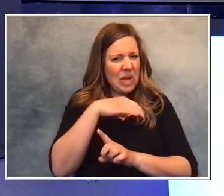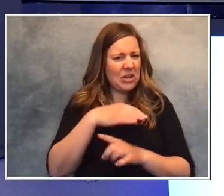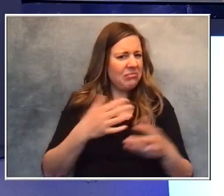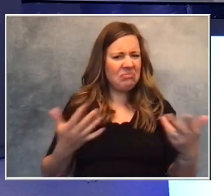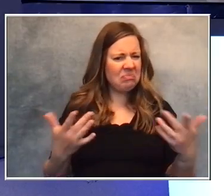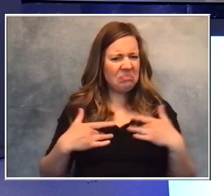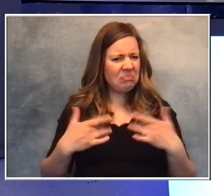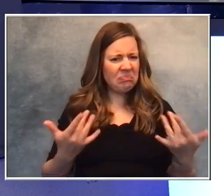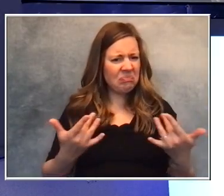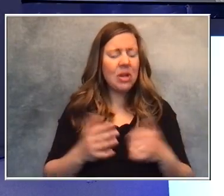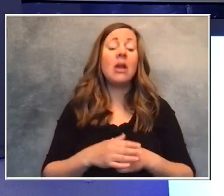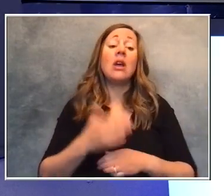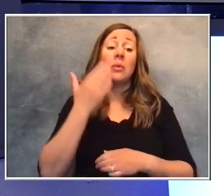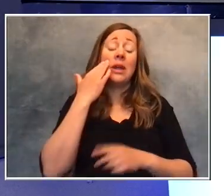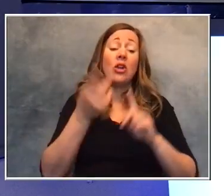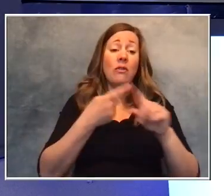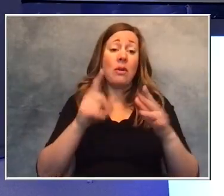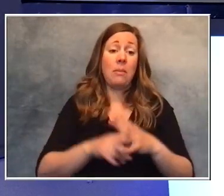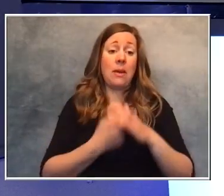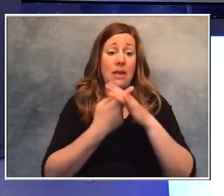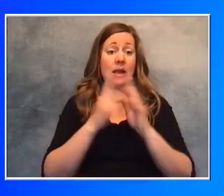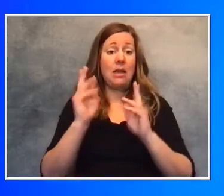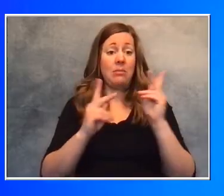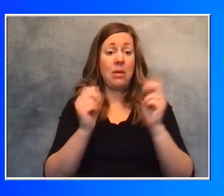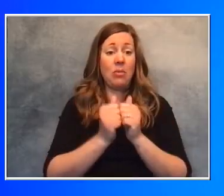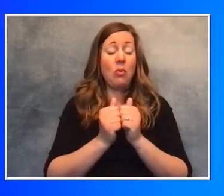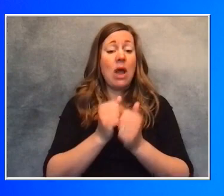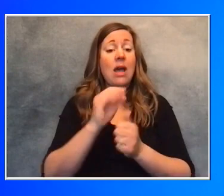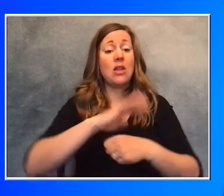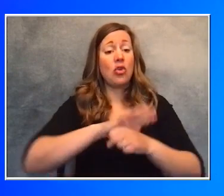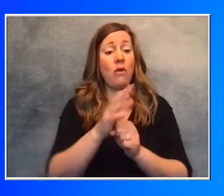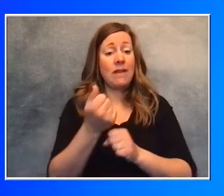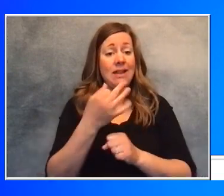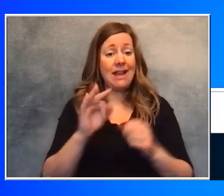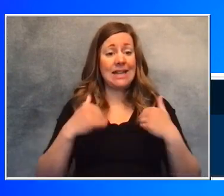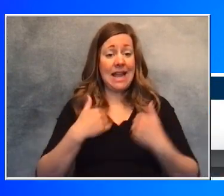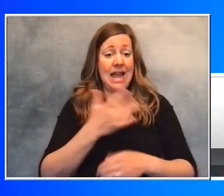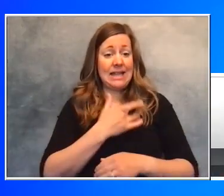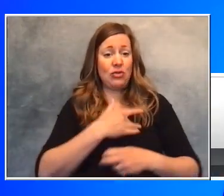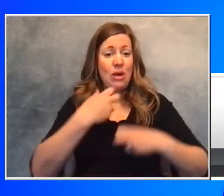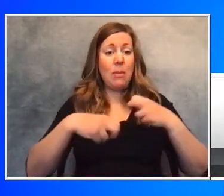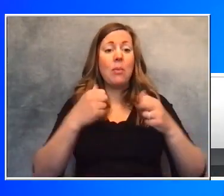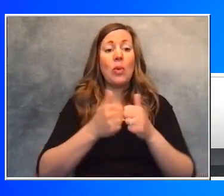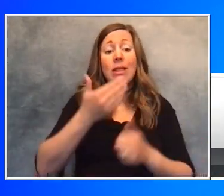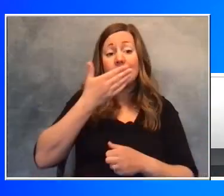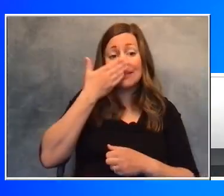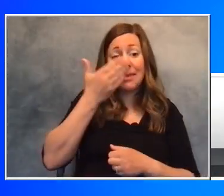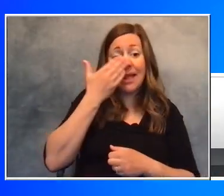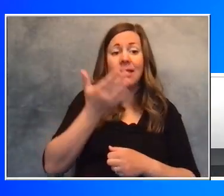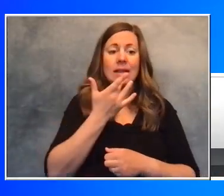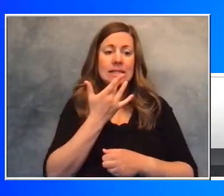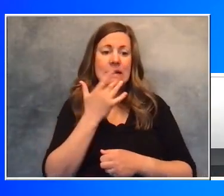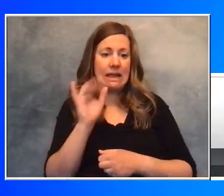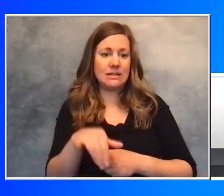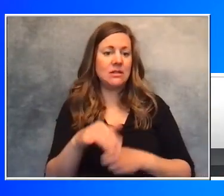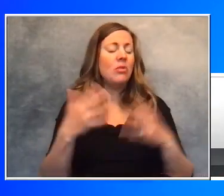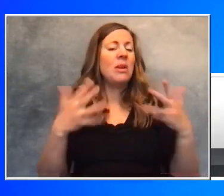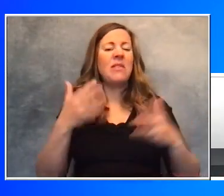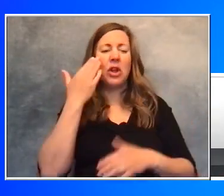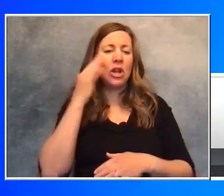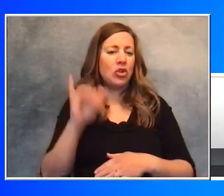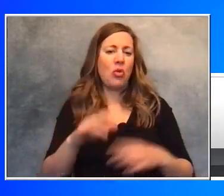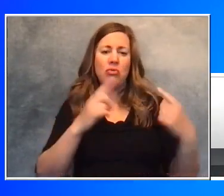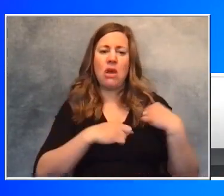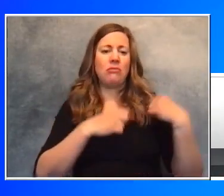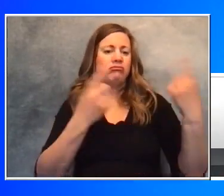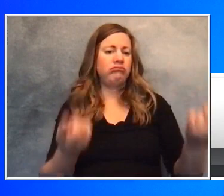beginning that patients with COVID-19 often had sensory problems, particularly with smell and taste. So we have known that actually since the